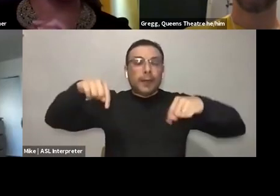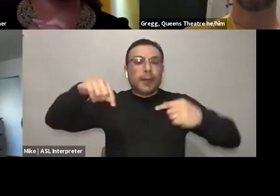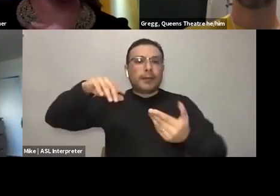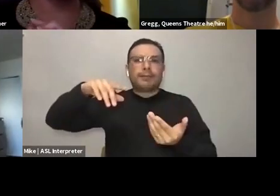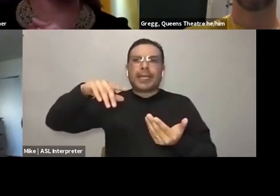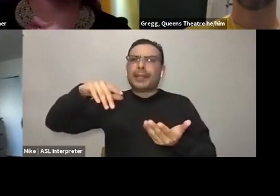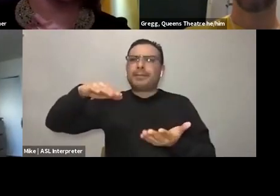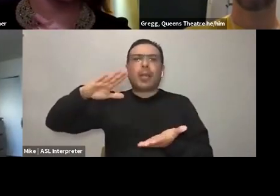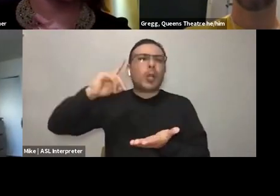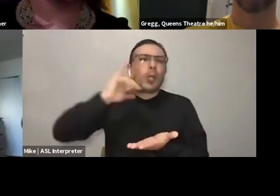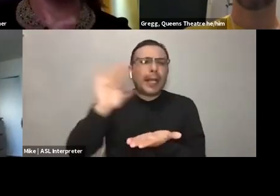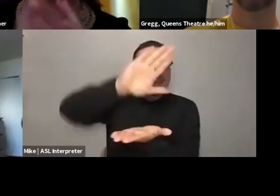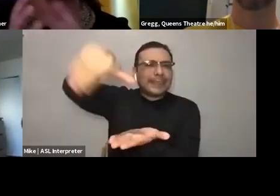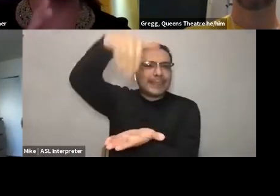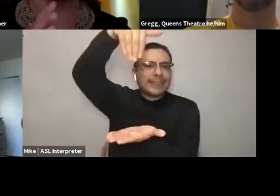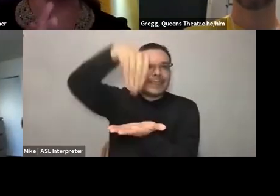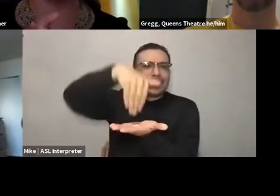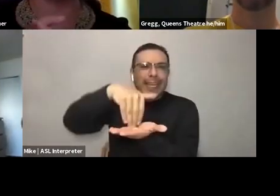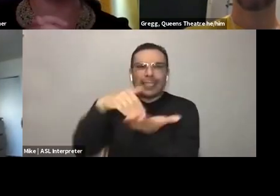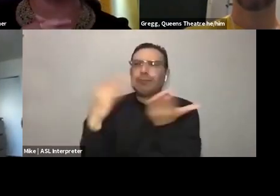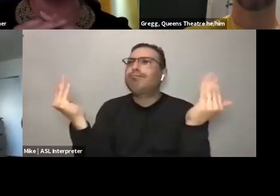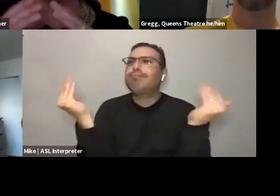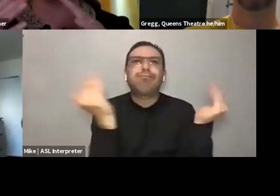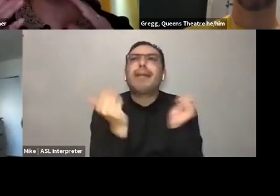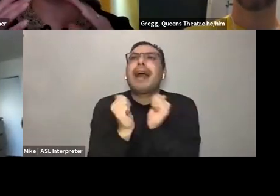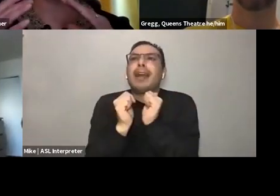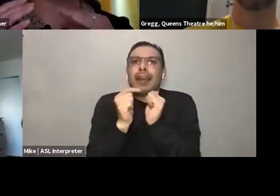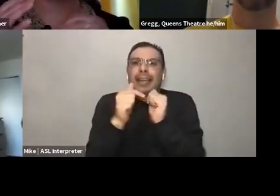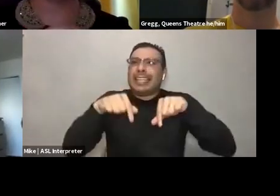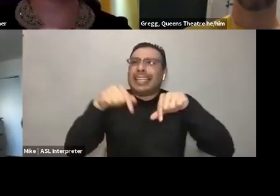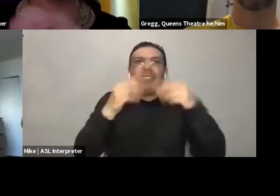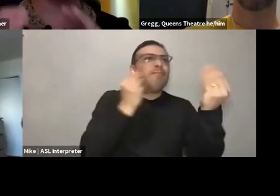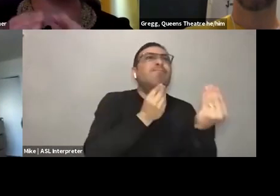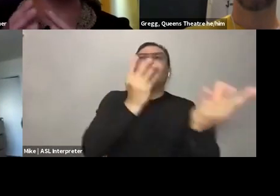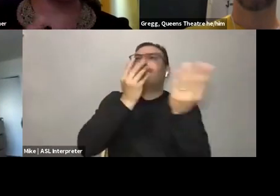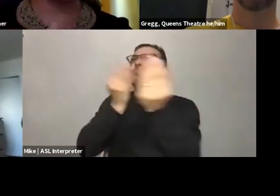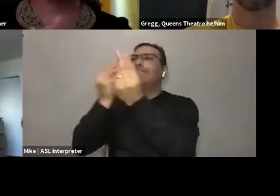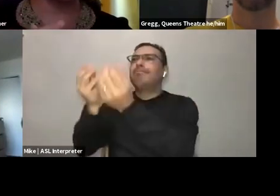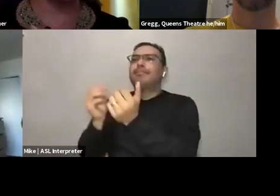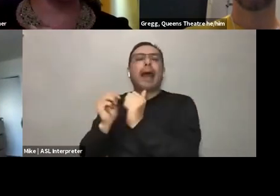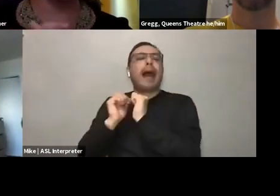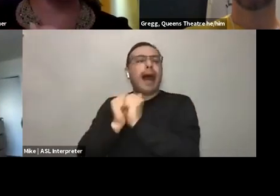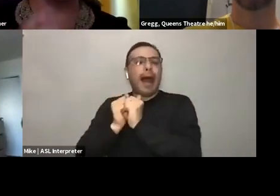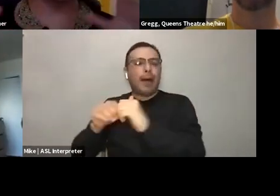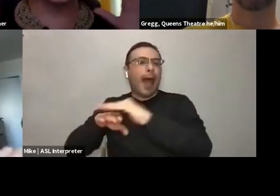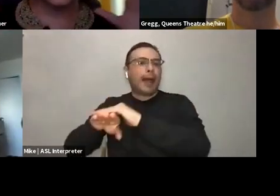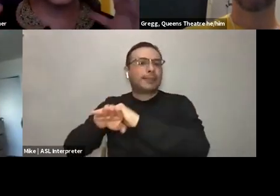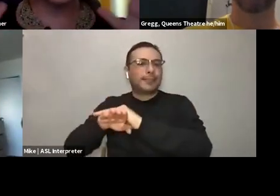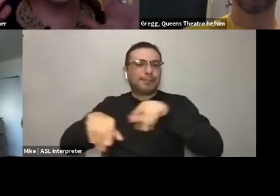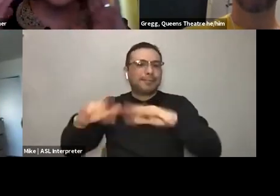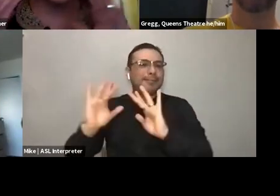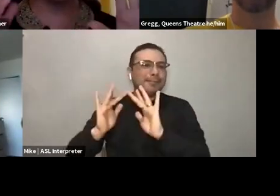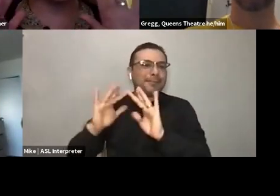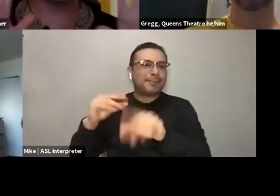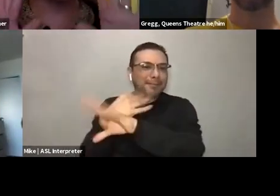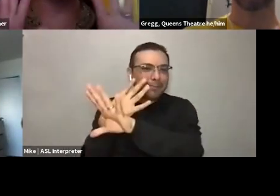kinds of resources right now, uh, for virtual access. So there's, um, like I said, we're working on the survey right now, which is like this,